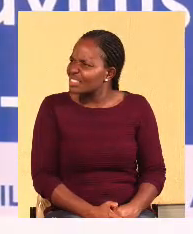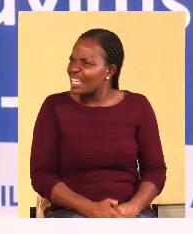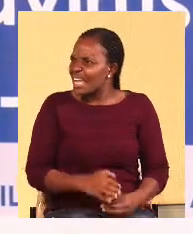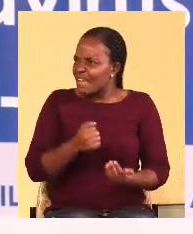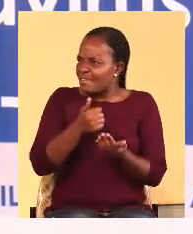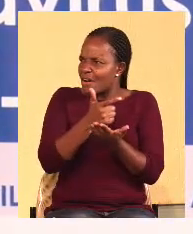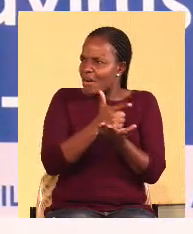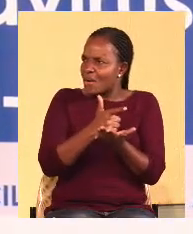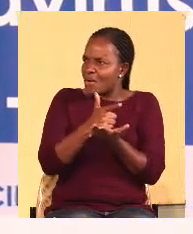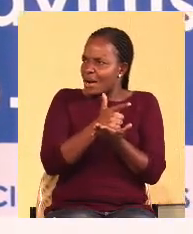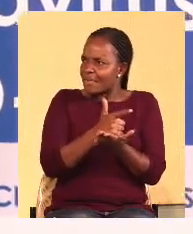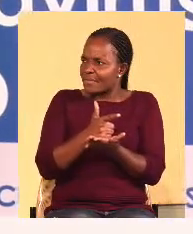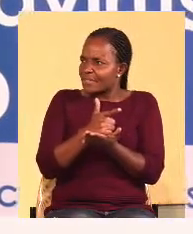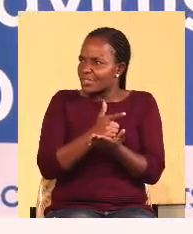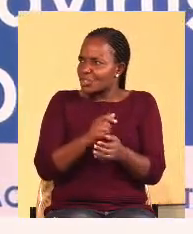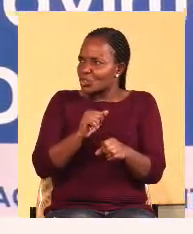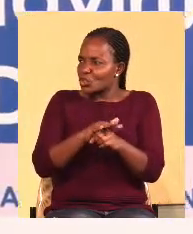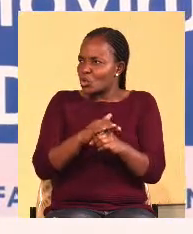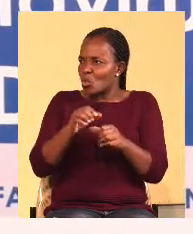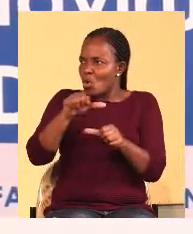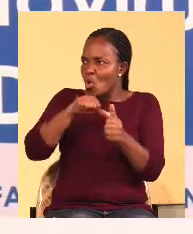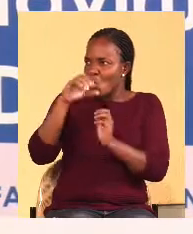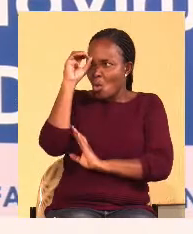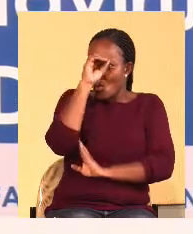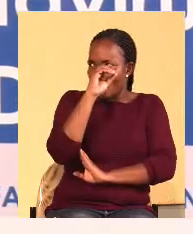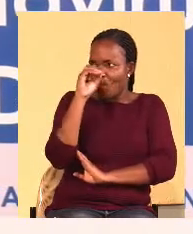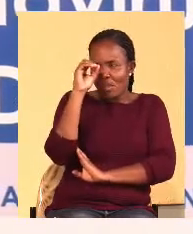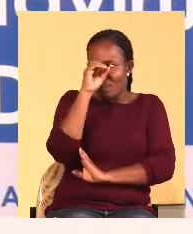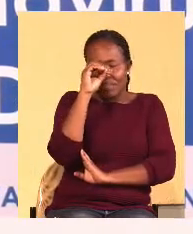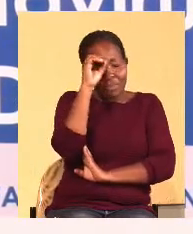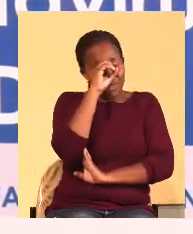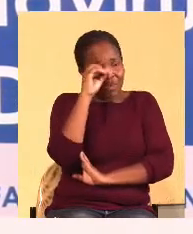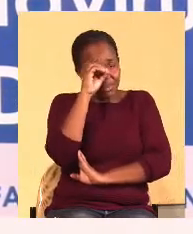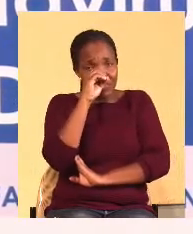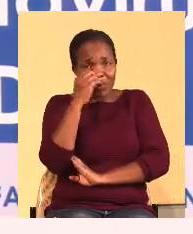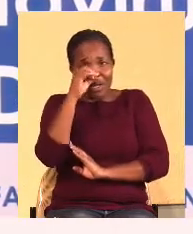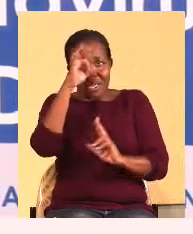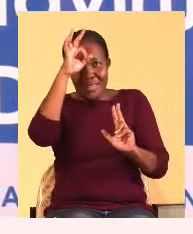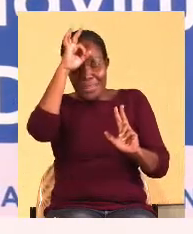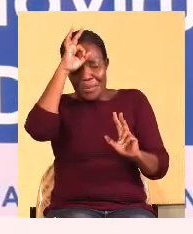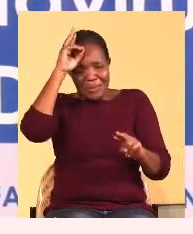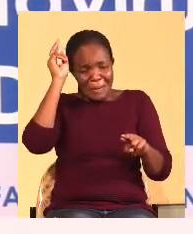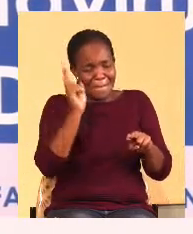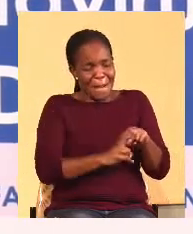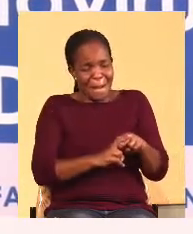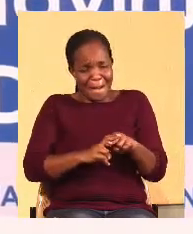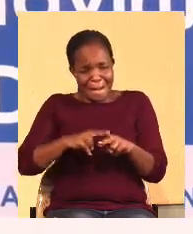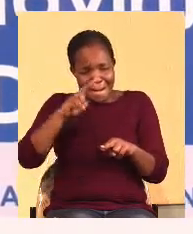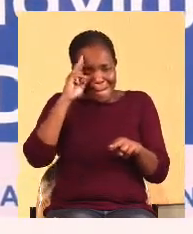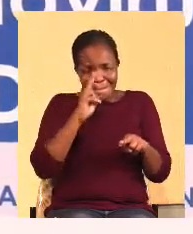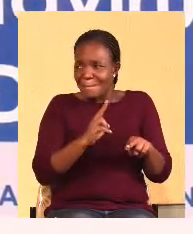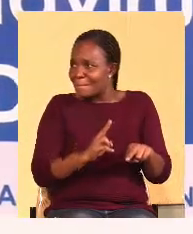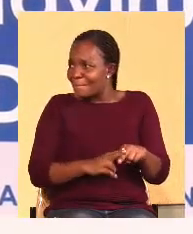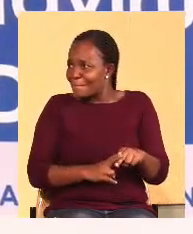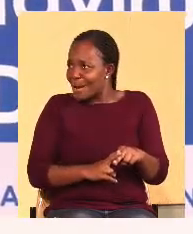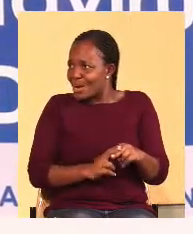been circulating on social media of late where, I think the latest one was one where the police was using brute force to pour in traditional